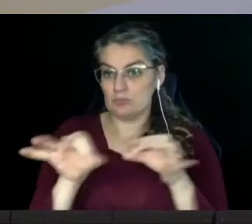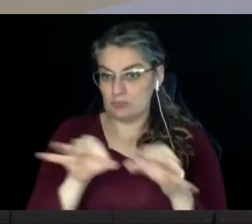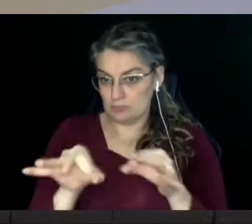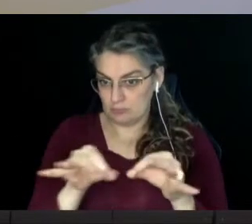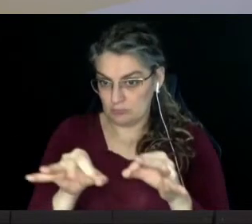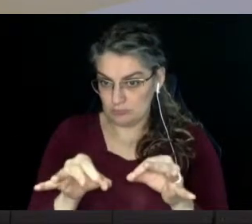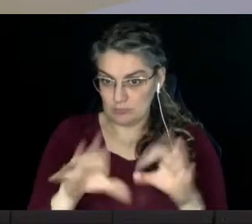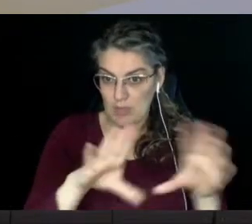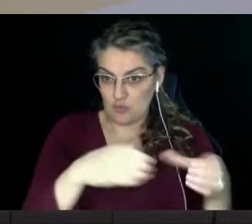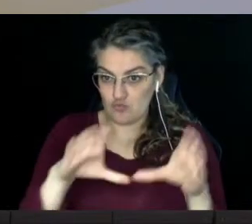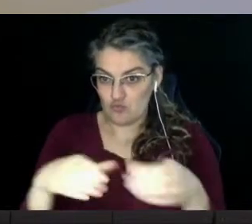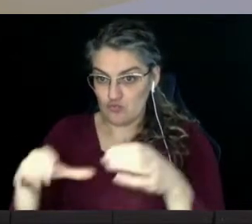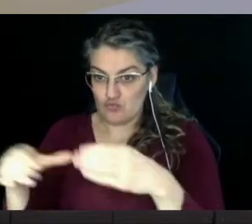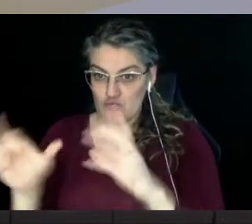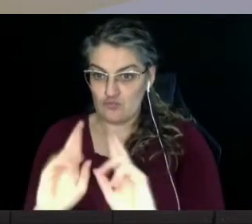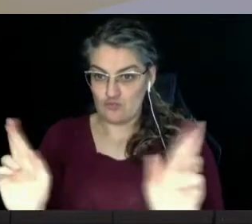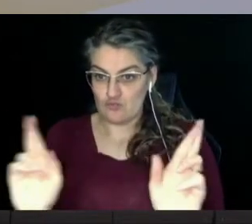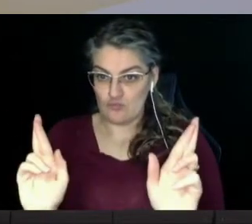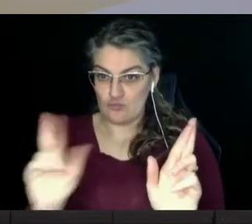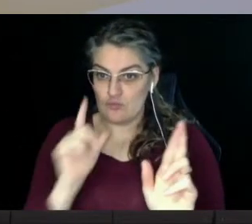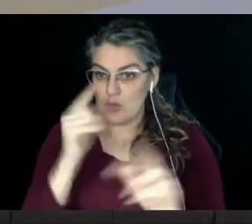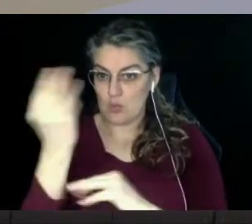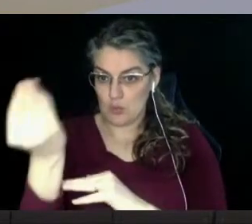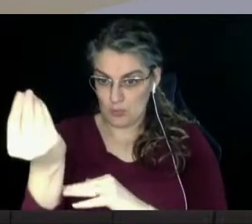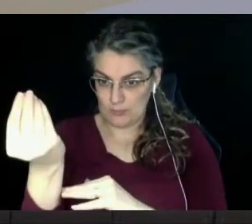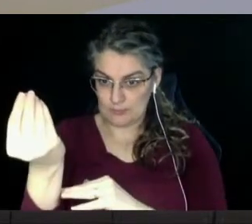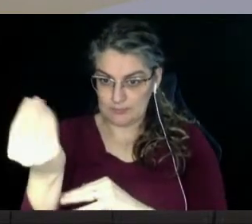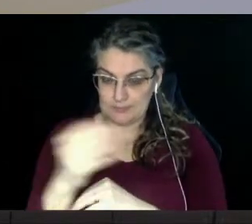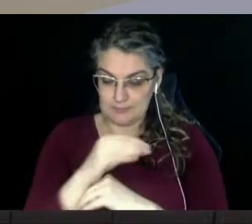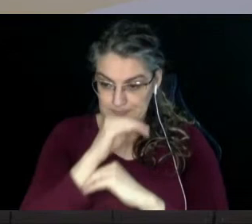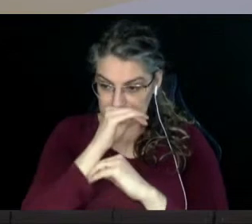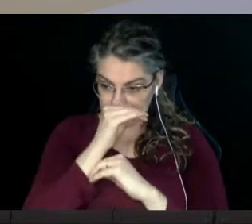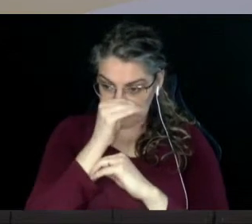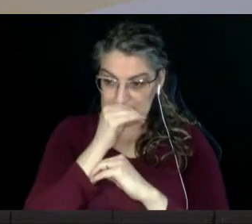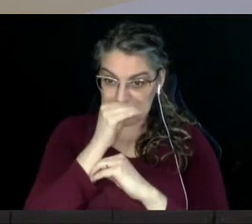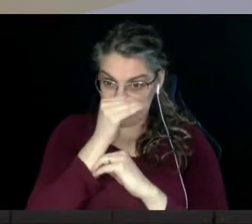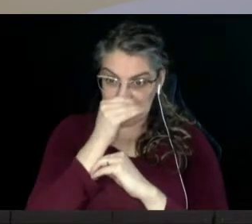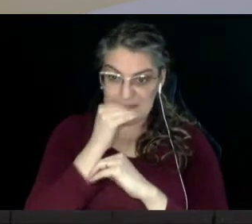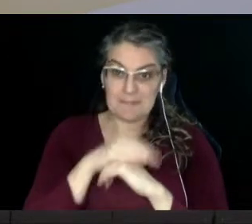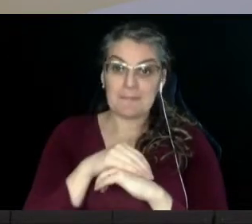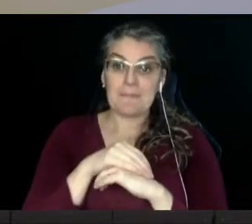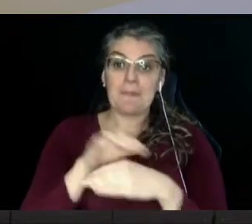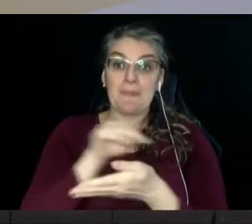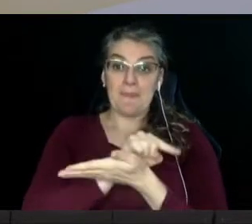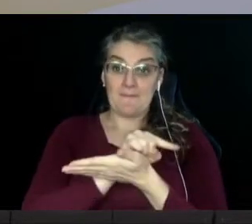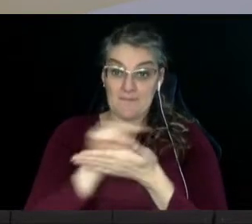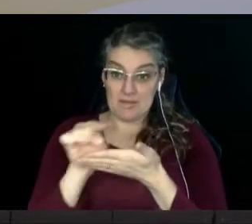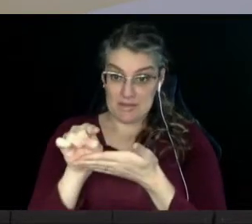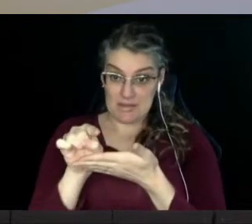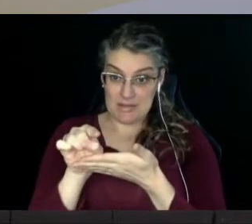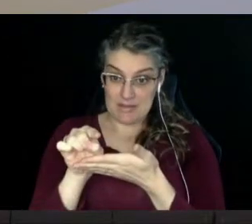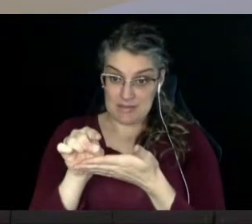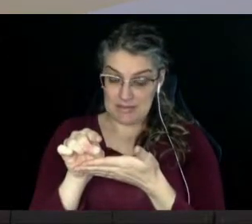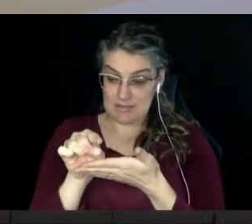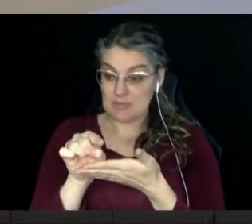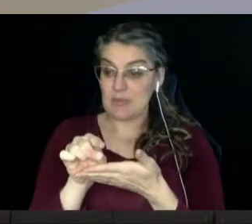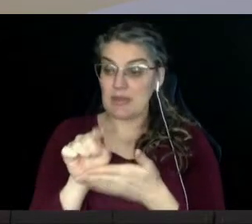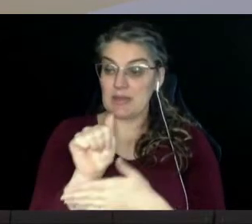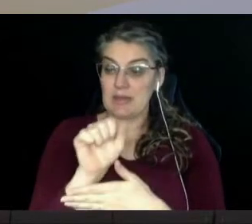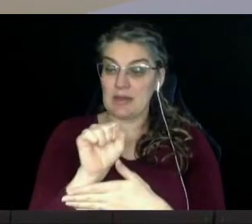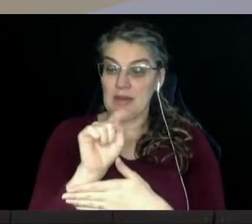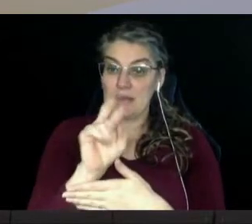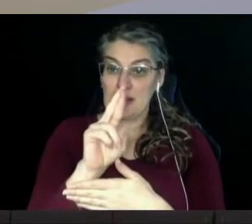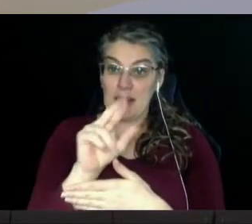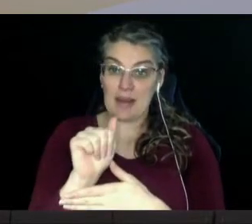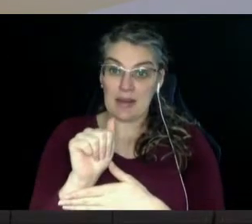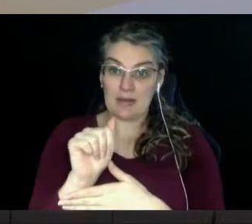As well, beginning this week, the AstraZeneca vaccine will be available in 12 partner pharmacies for anyone